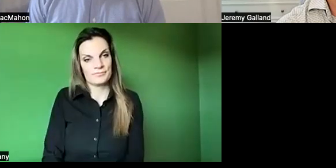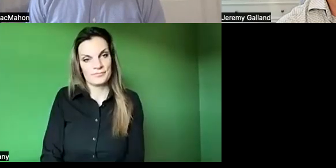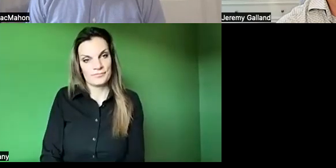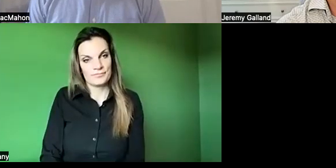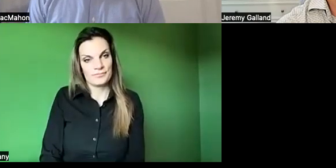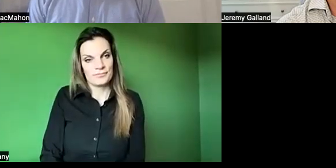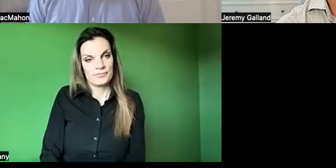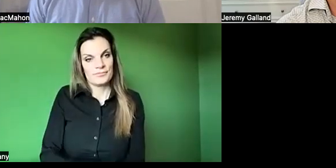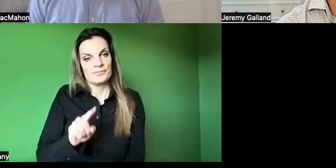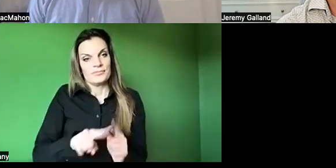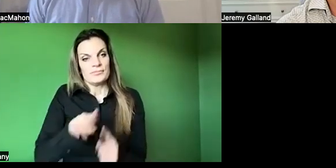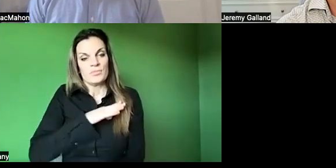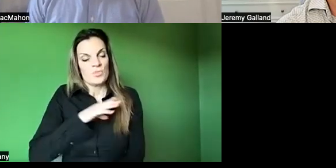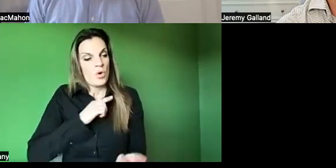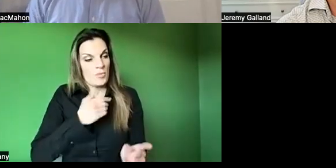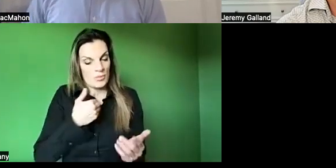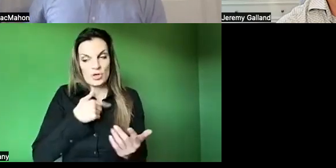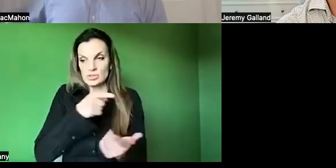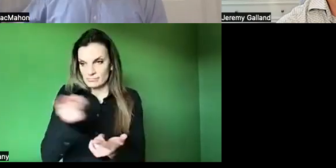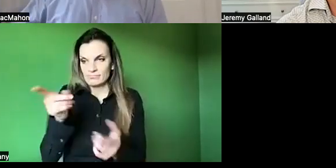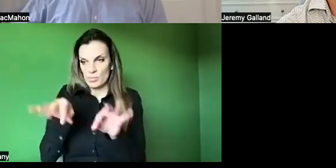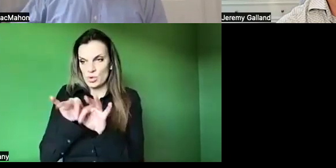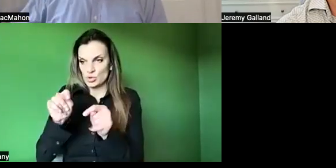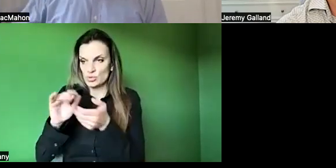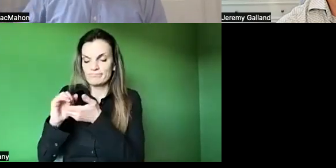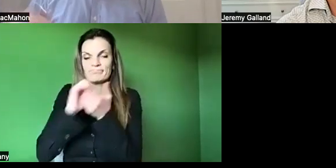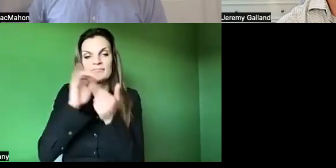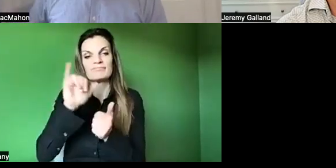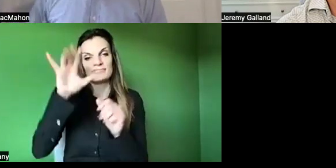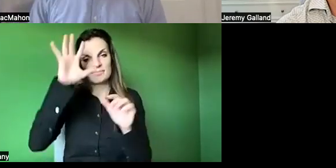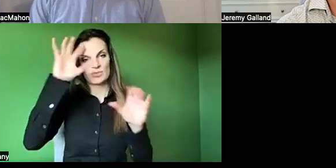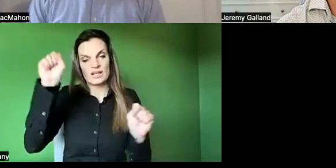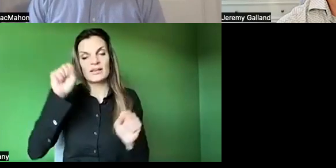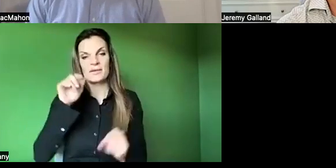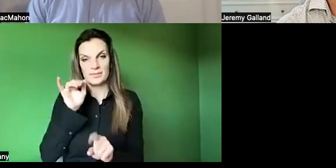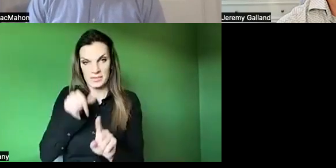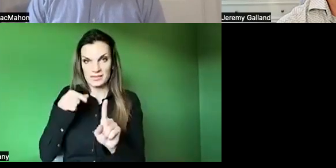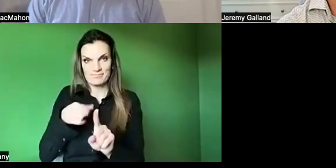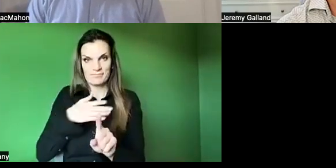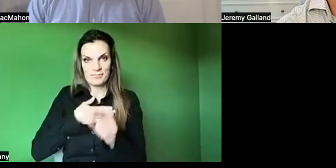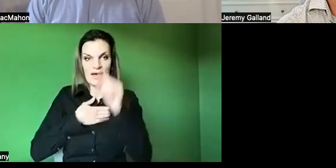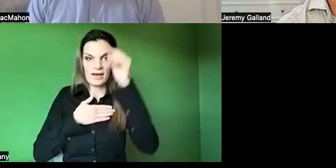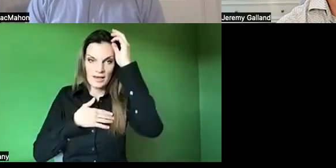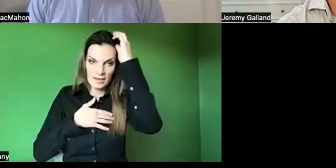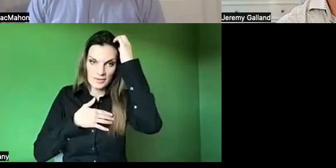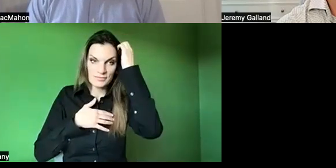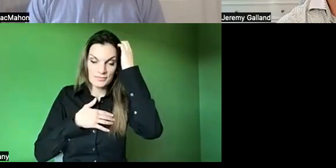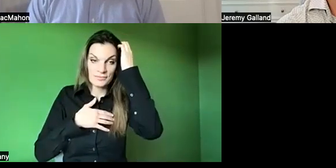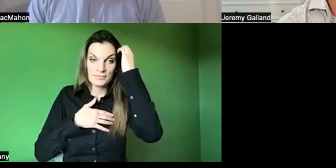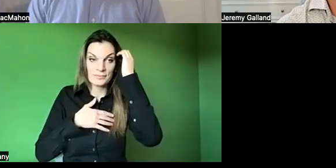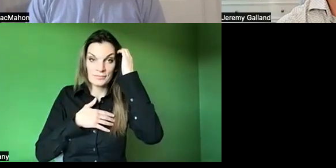with the other board members and the superintendent. That's what I would see as my